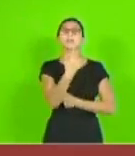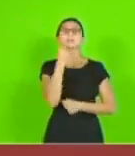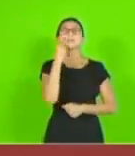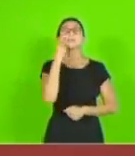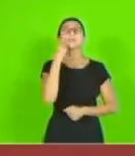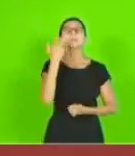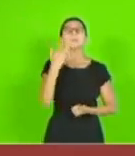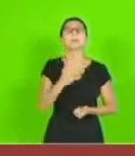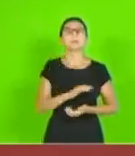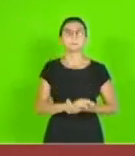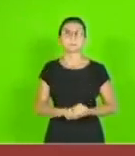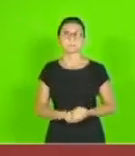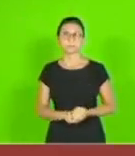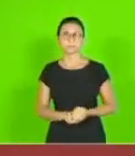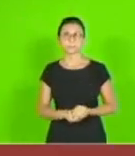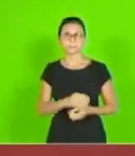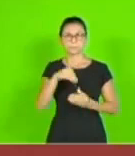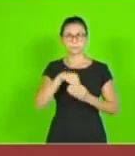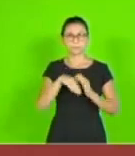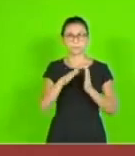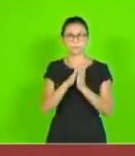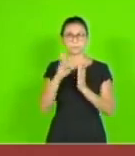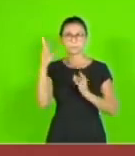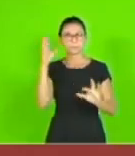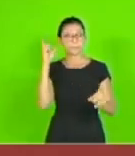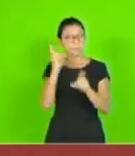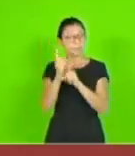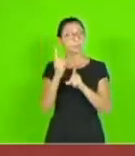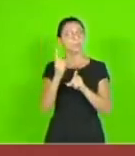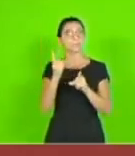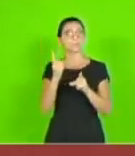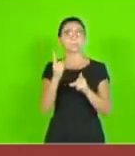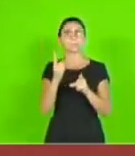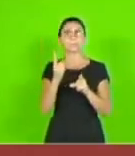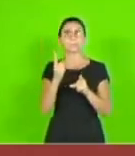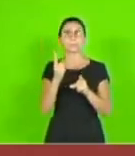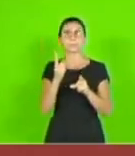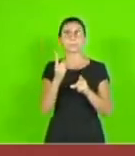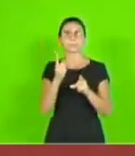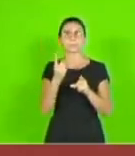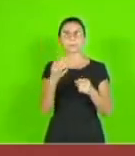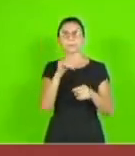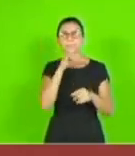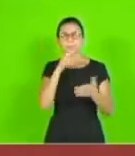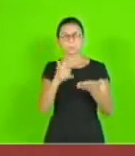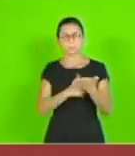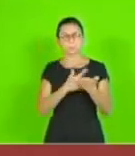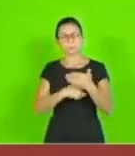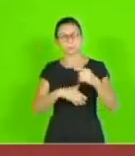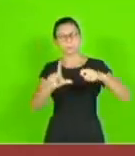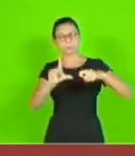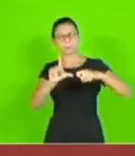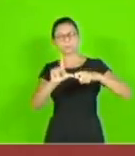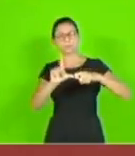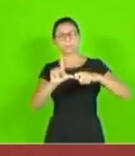20:14, where is the Trinity in this verse? The pastor is going to have to know this. There's going to be a